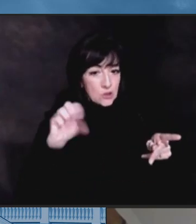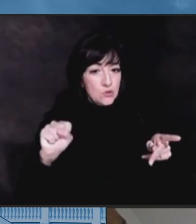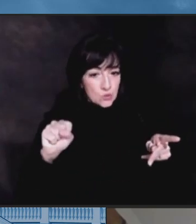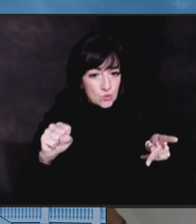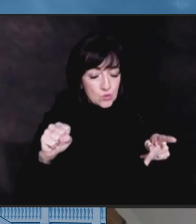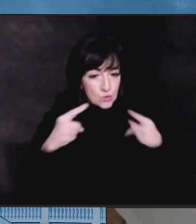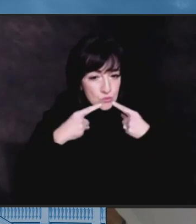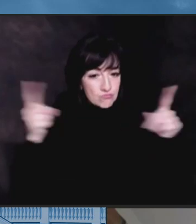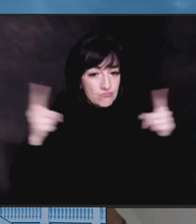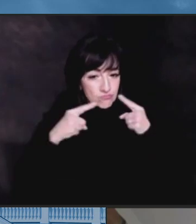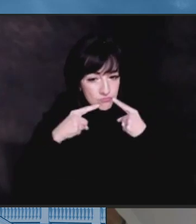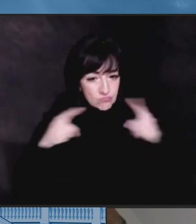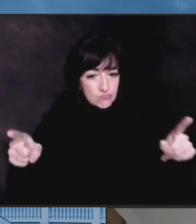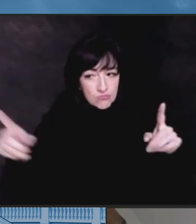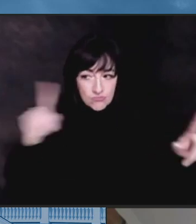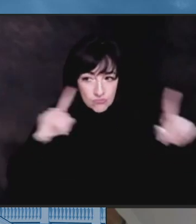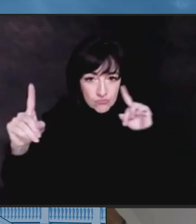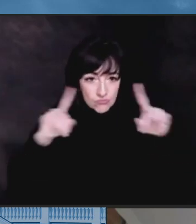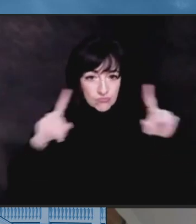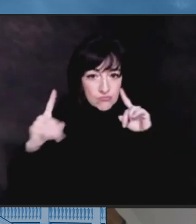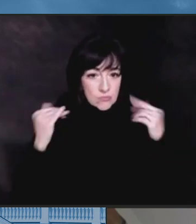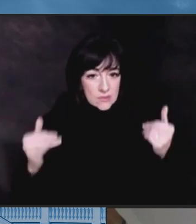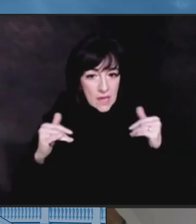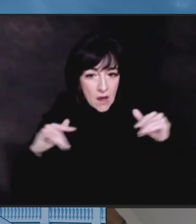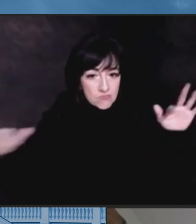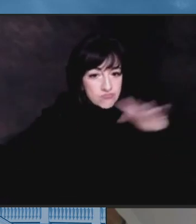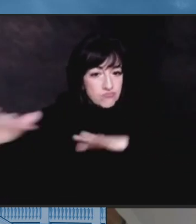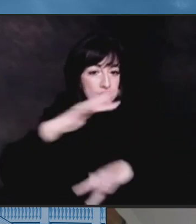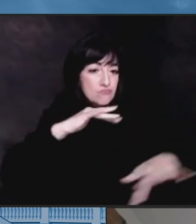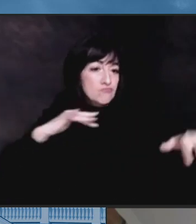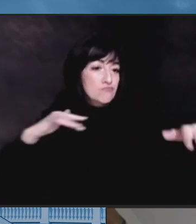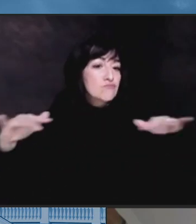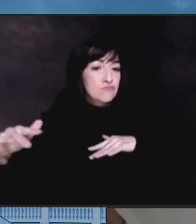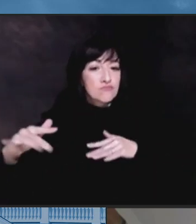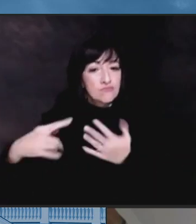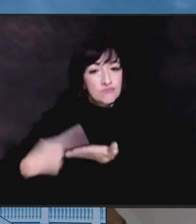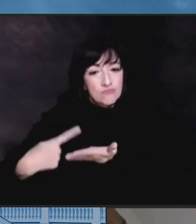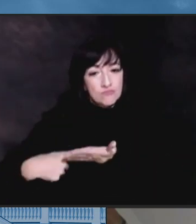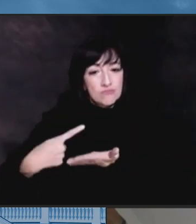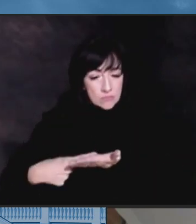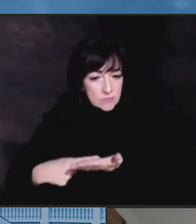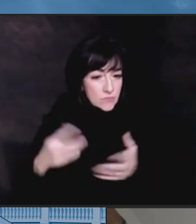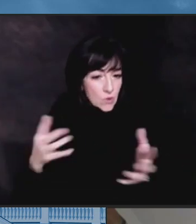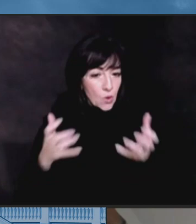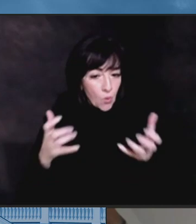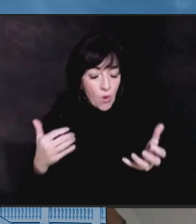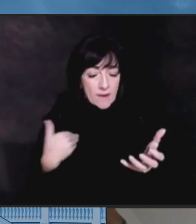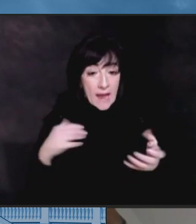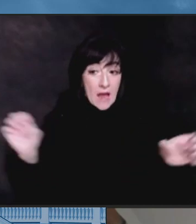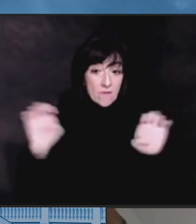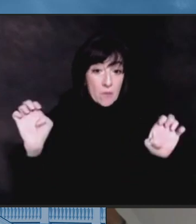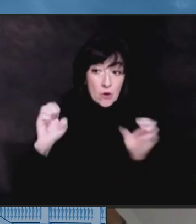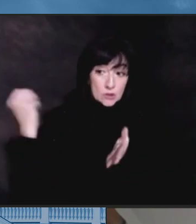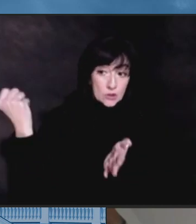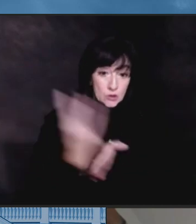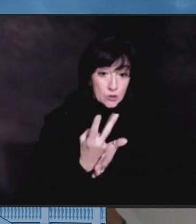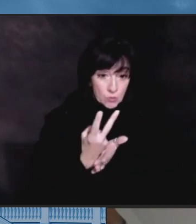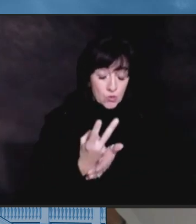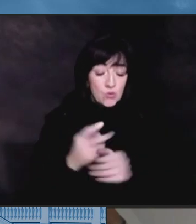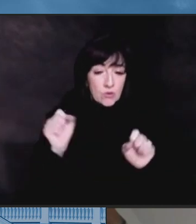2 vaccines that we expect to get emergency authorization any day now and be available here in our